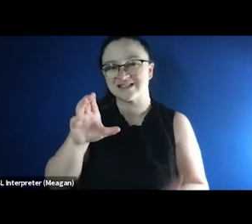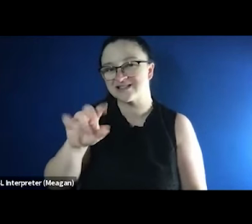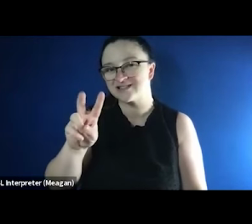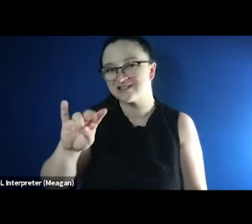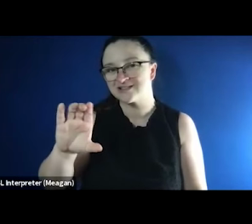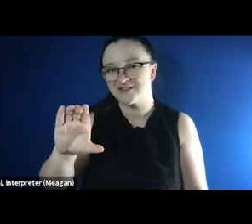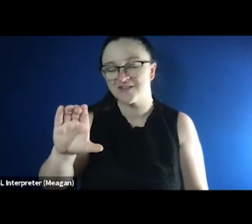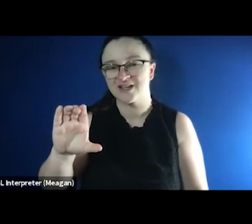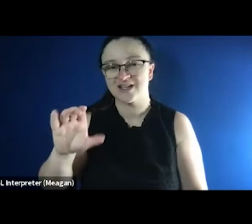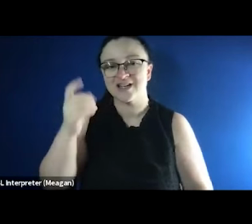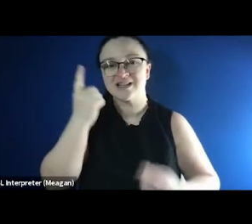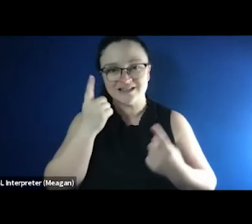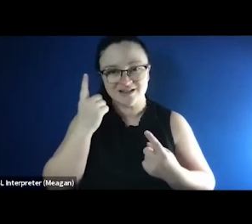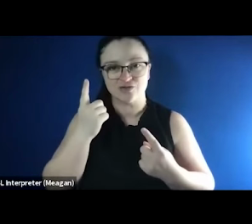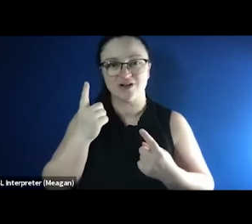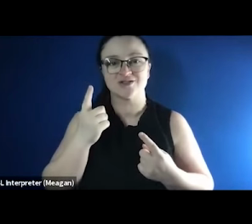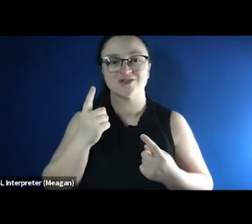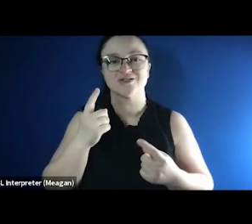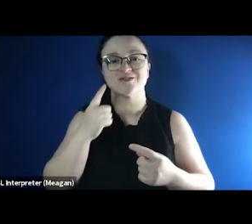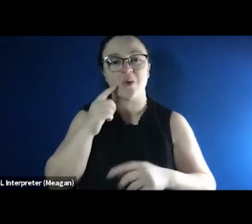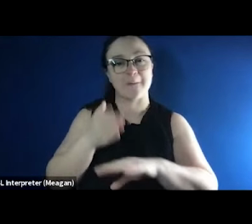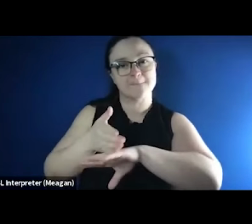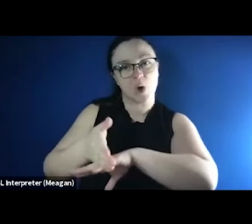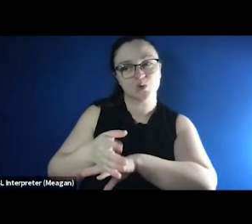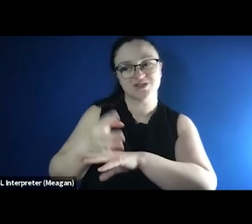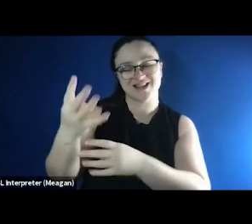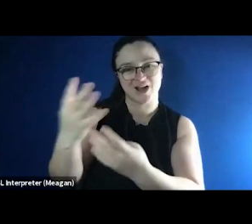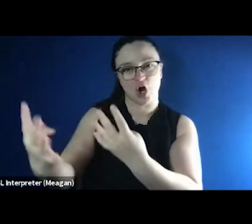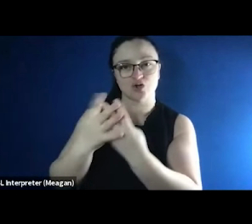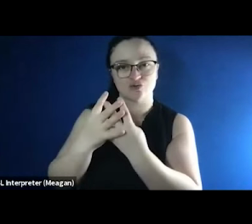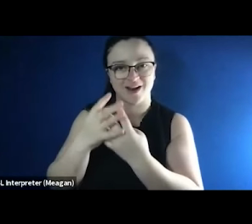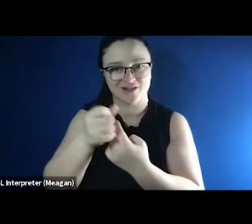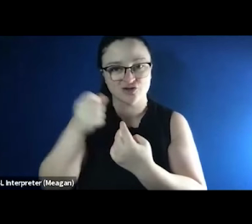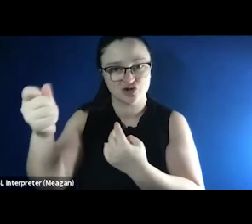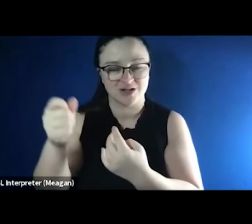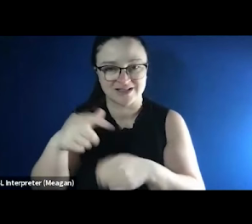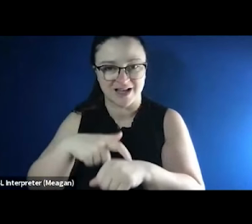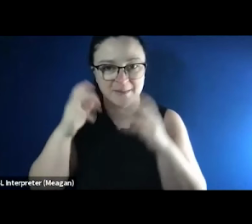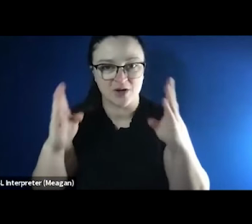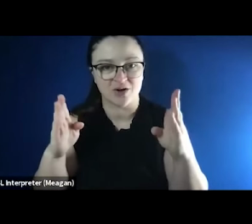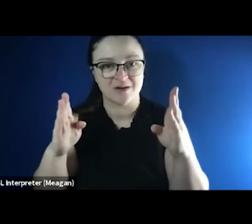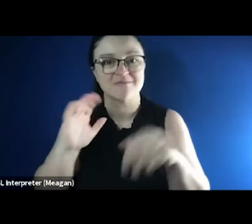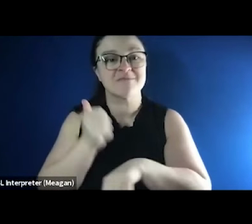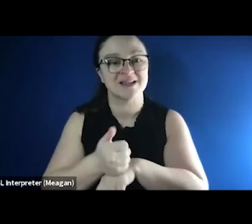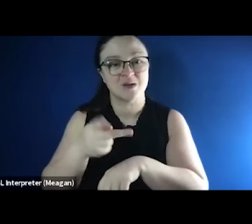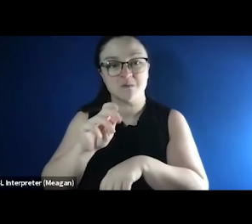to reentry, that post-incarceration period, which I know based on the poll is probably where a lot of you are working.